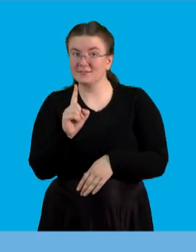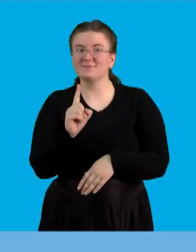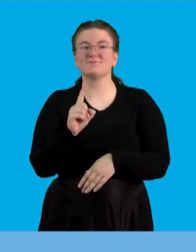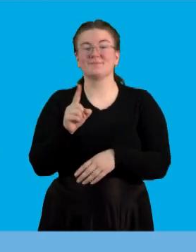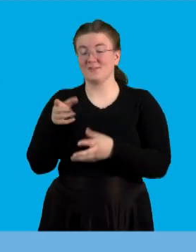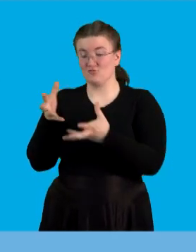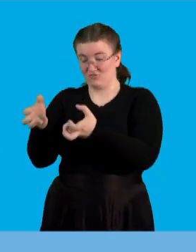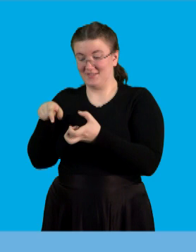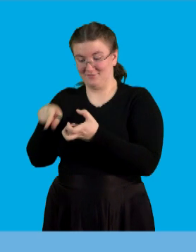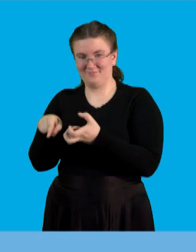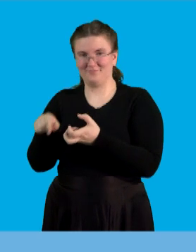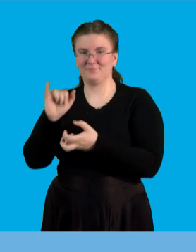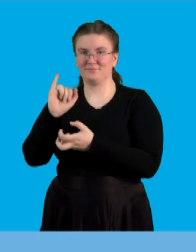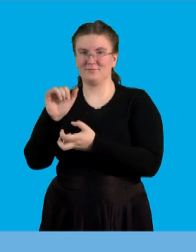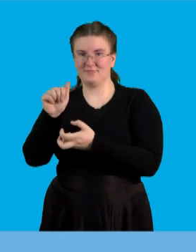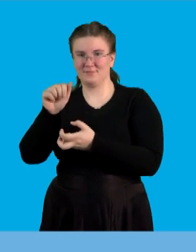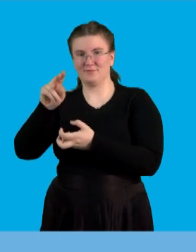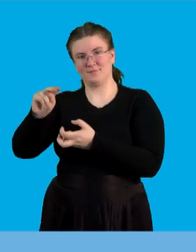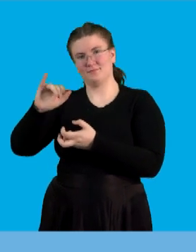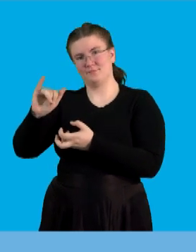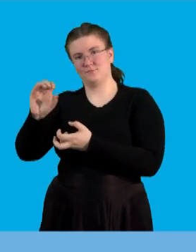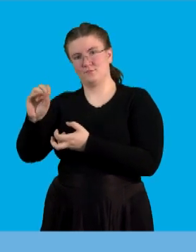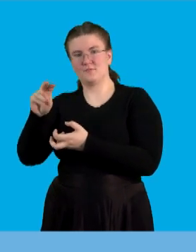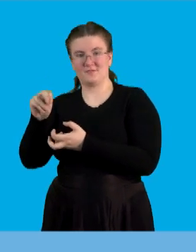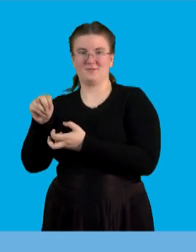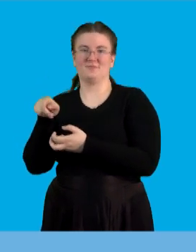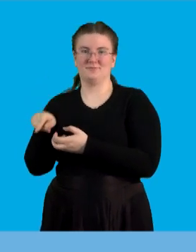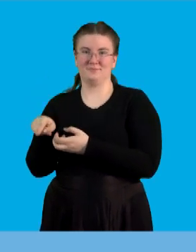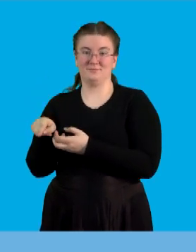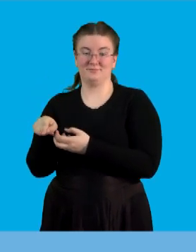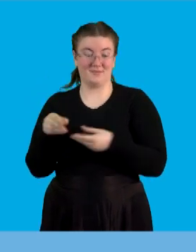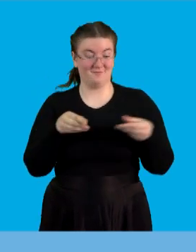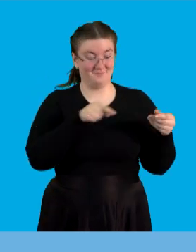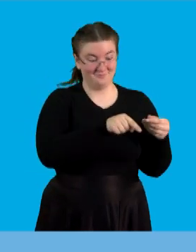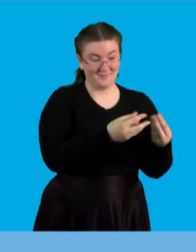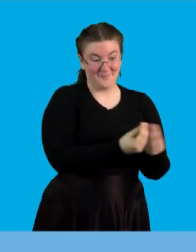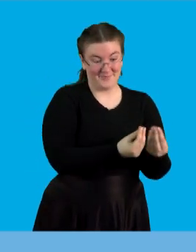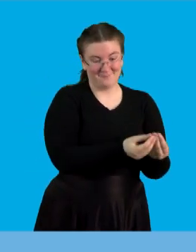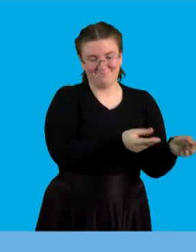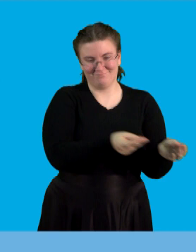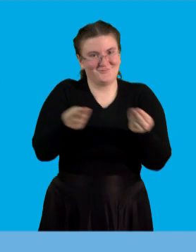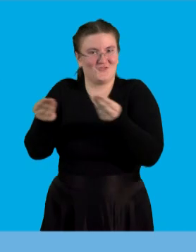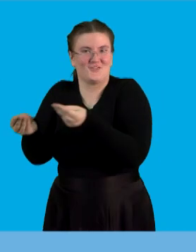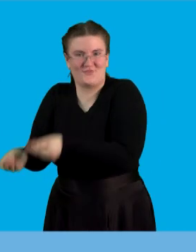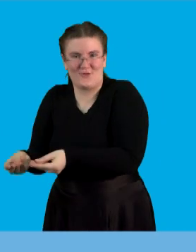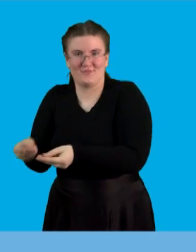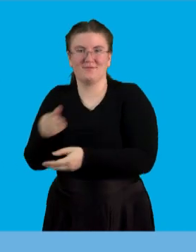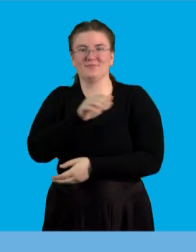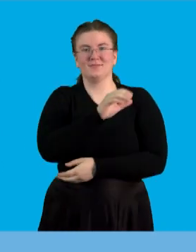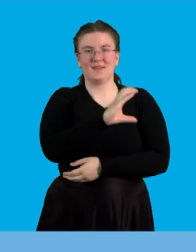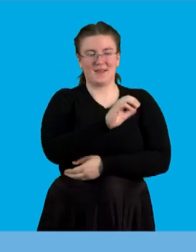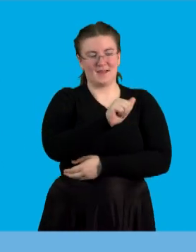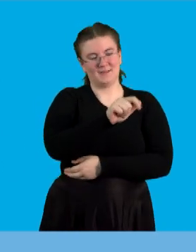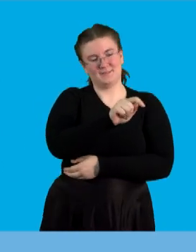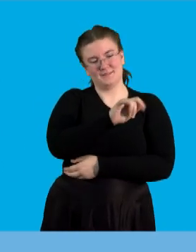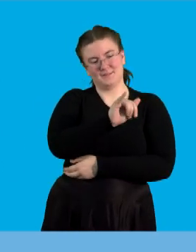going to be known as your anion, and the substance that is going to transfer the electrons is going to be known